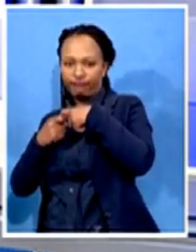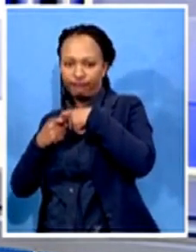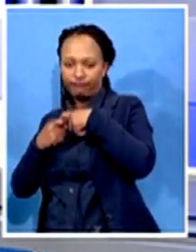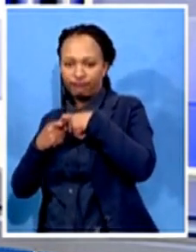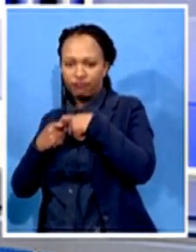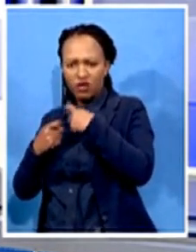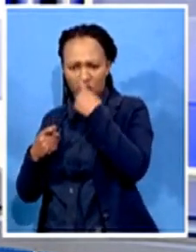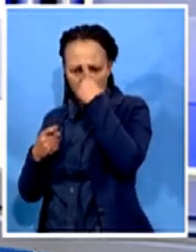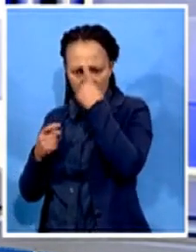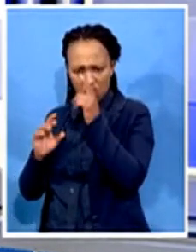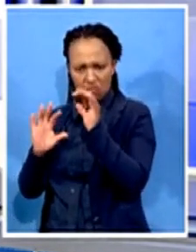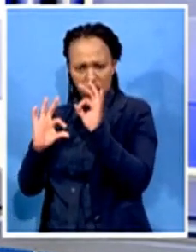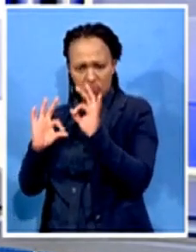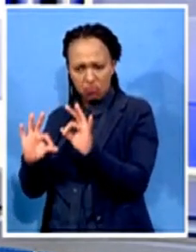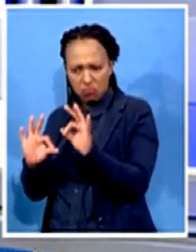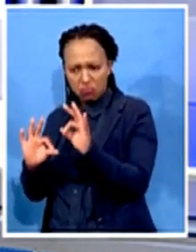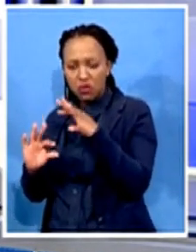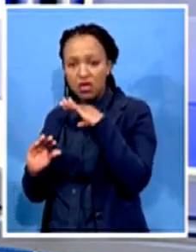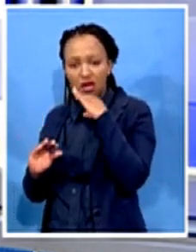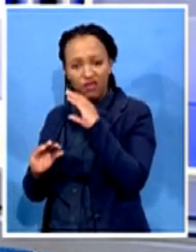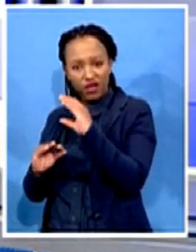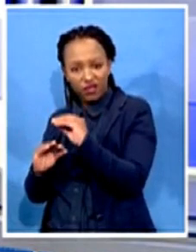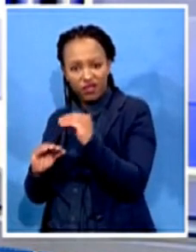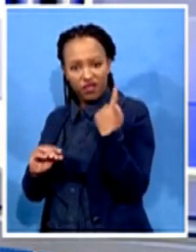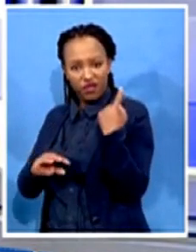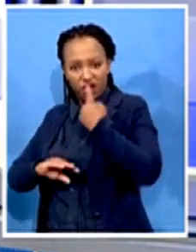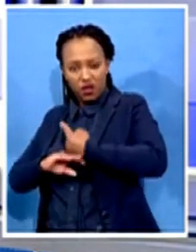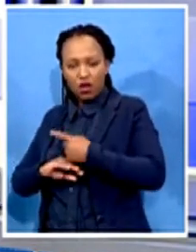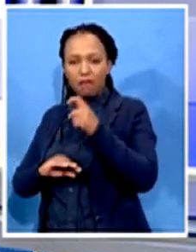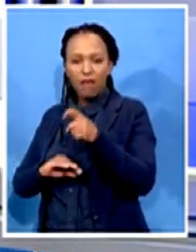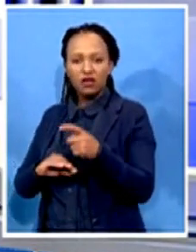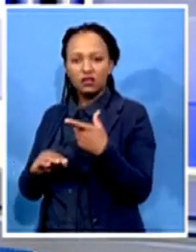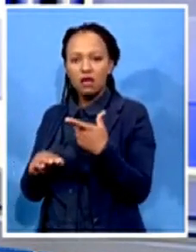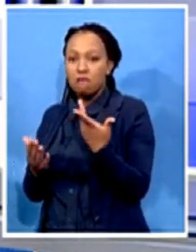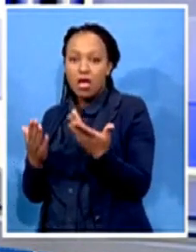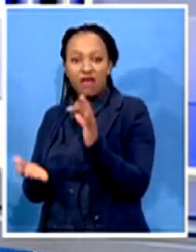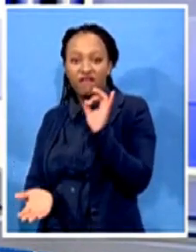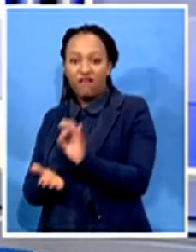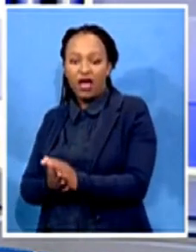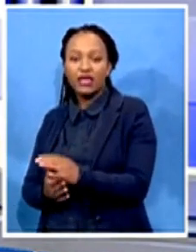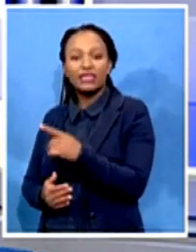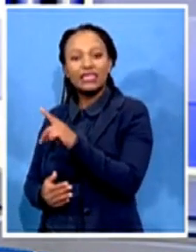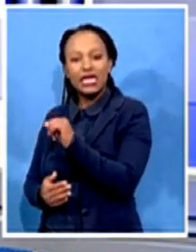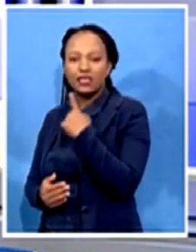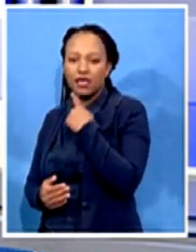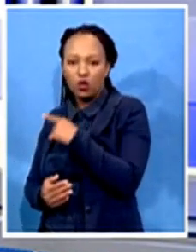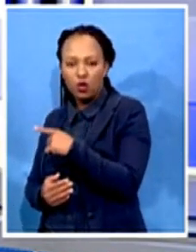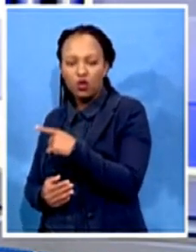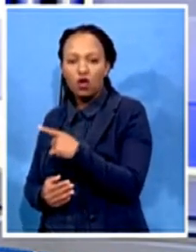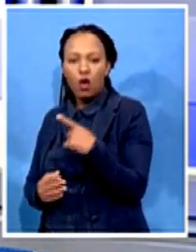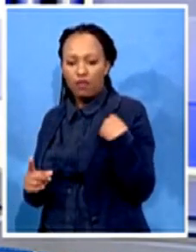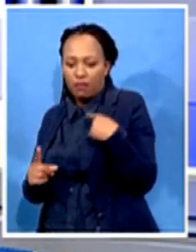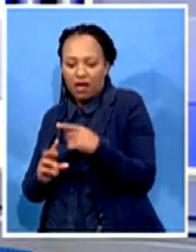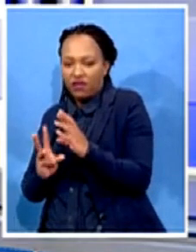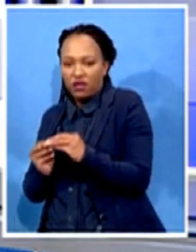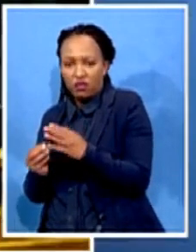enough? The DA says she should be maybe fired, considering everything that has gone on. What do you reckon?